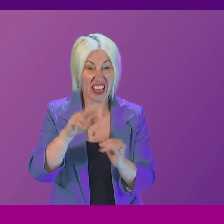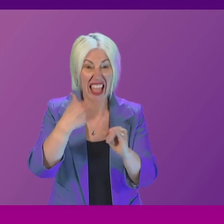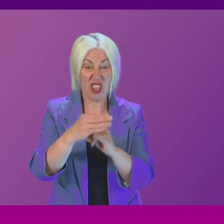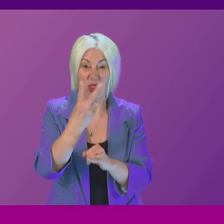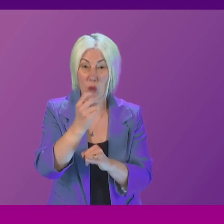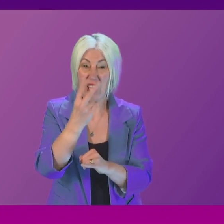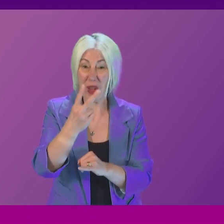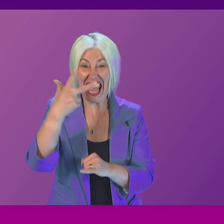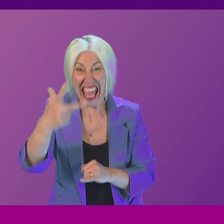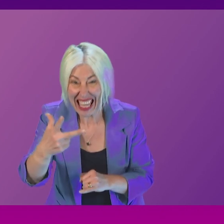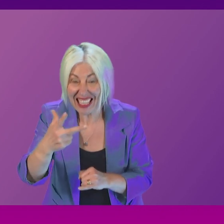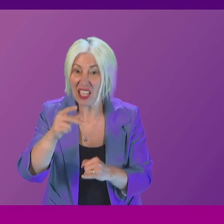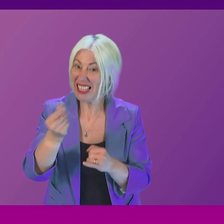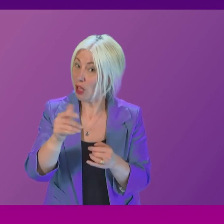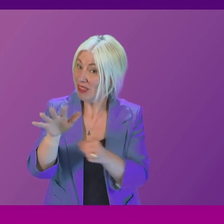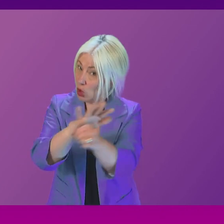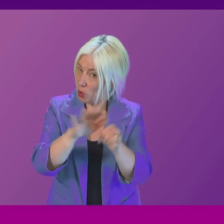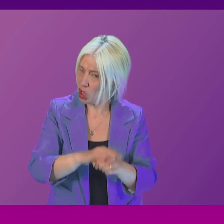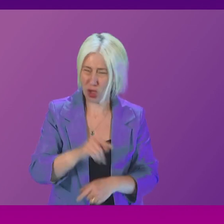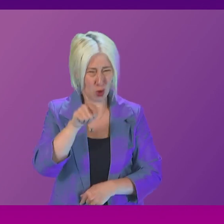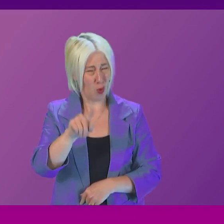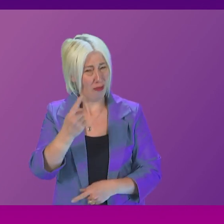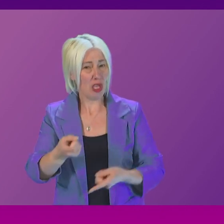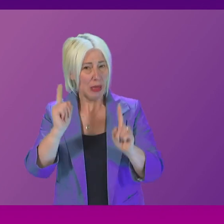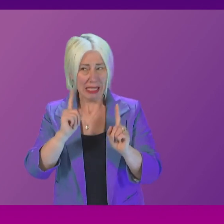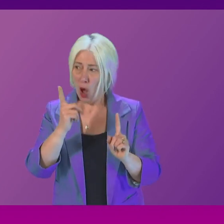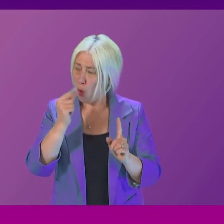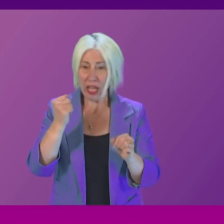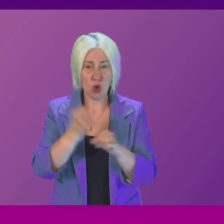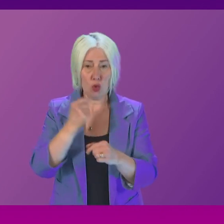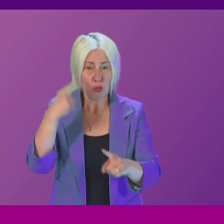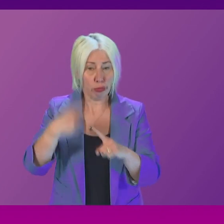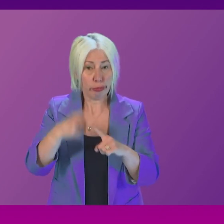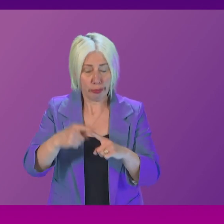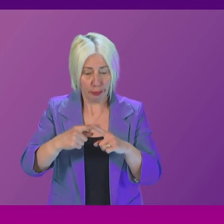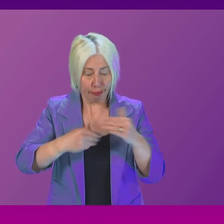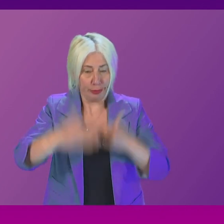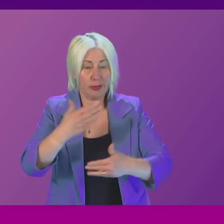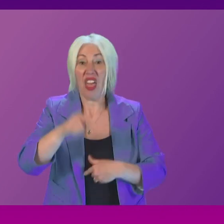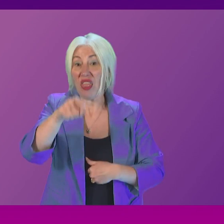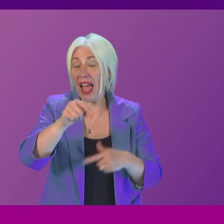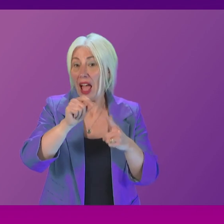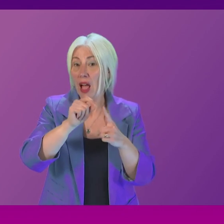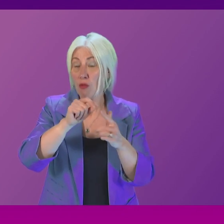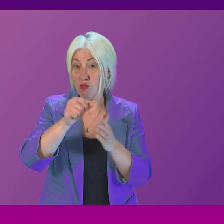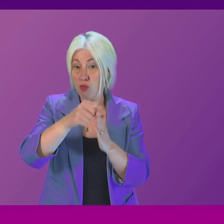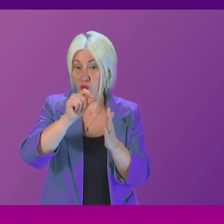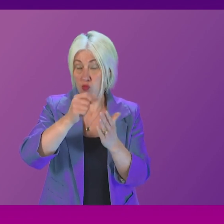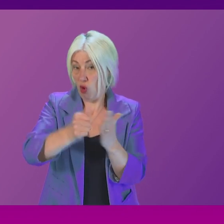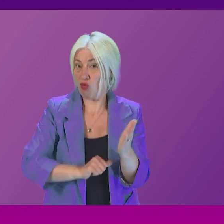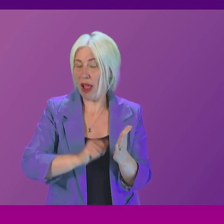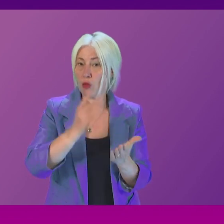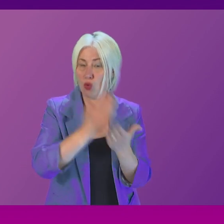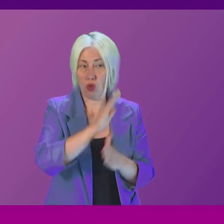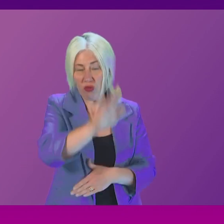in some instances. So as a First Minister, what can you do to accelerate the programme and give rural communities assurances that